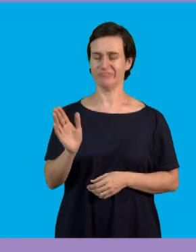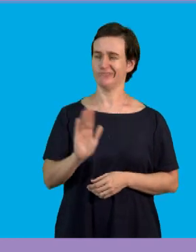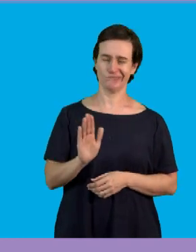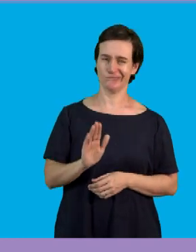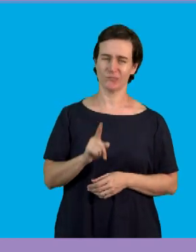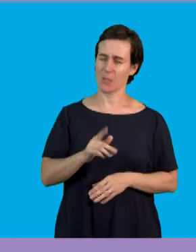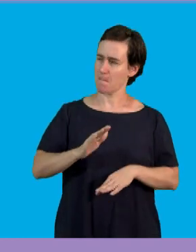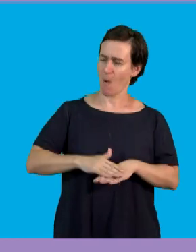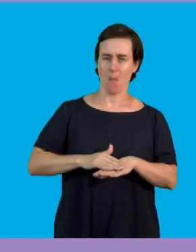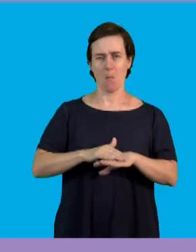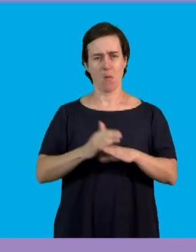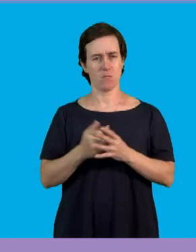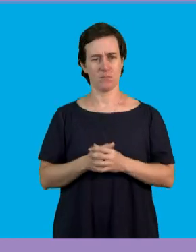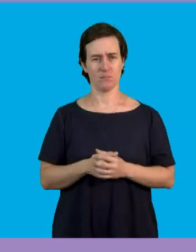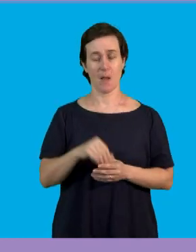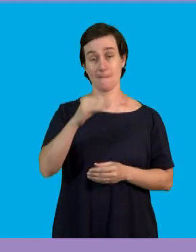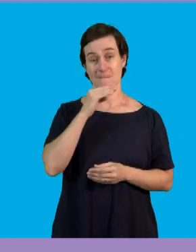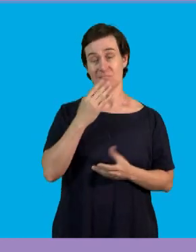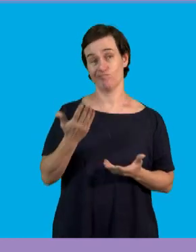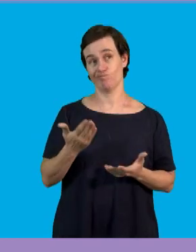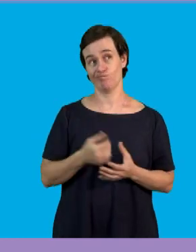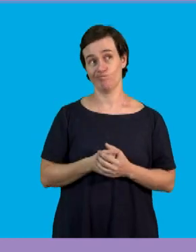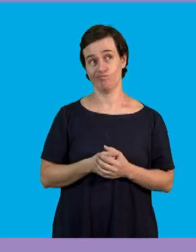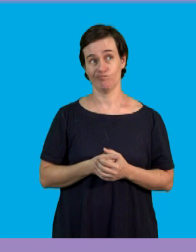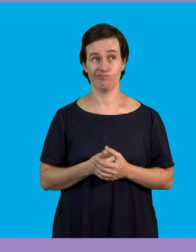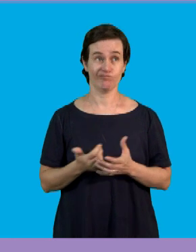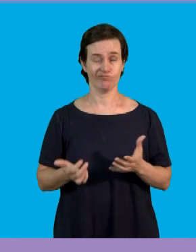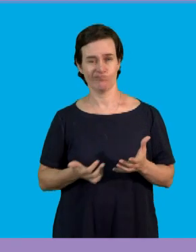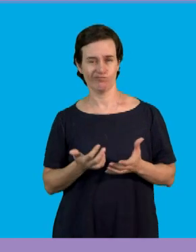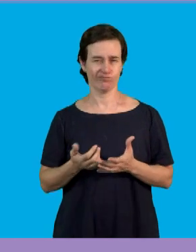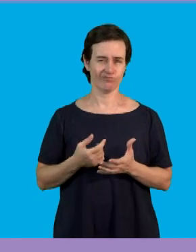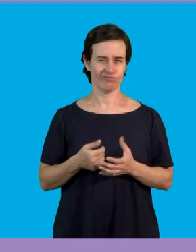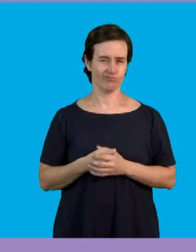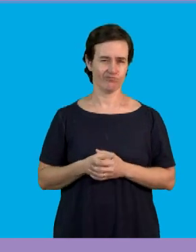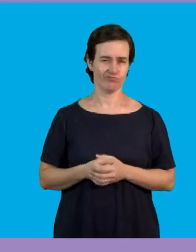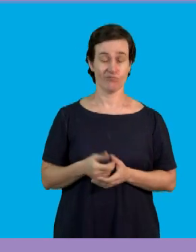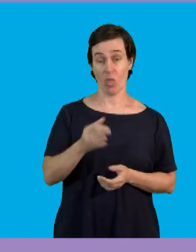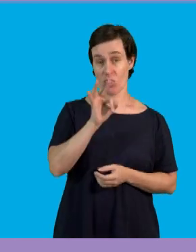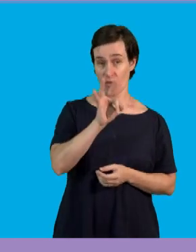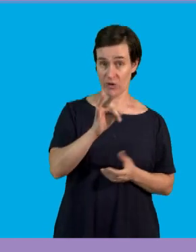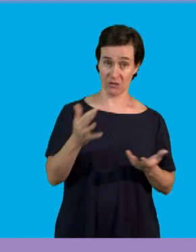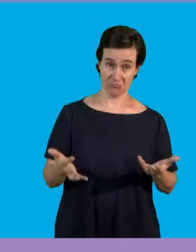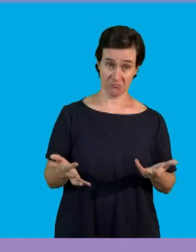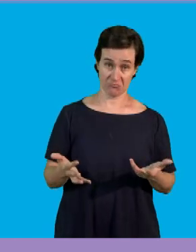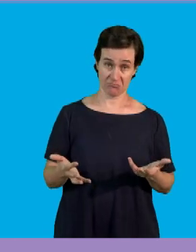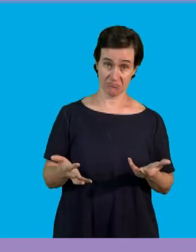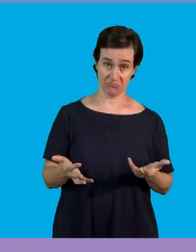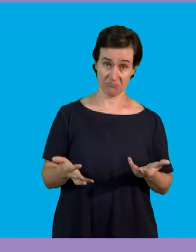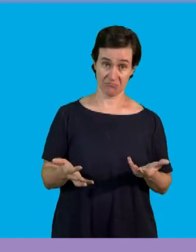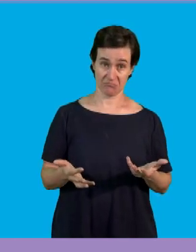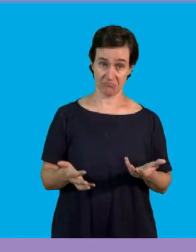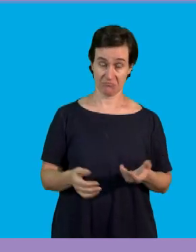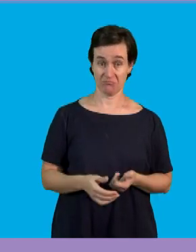number though. And then when we look at 32, that can be broken down to, we can say there, that is a